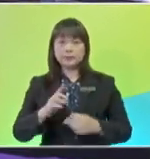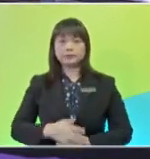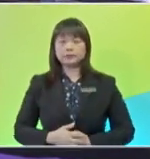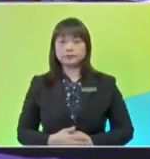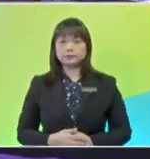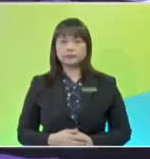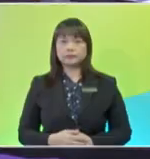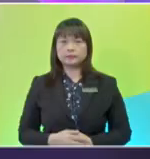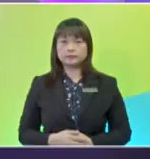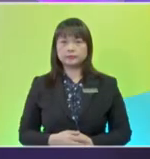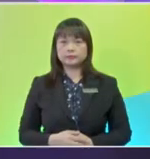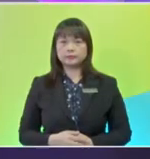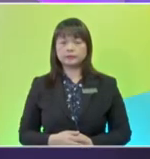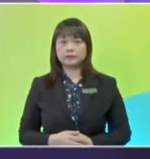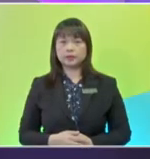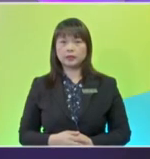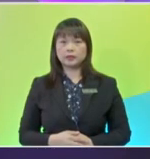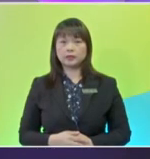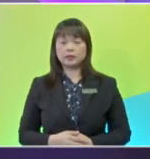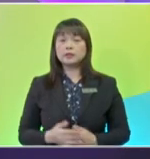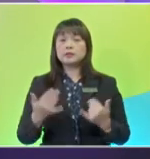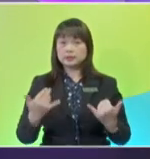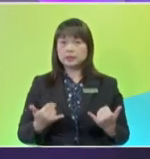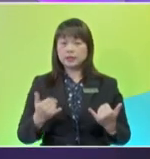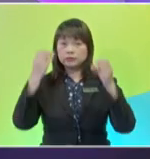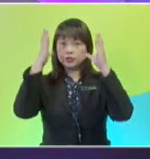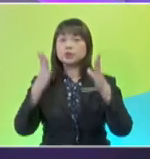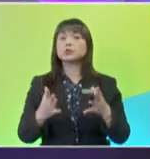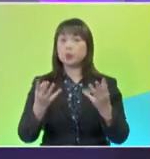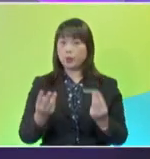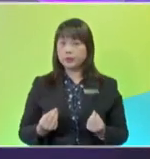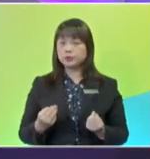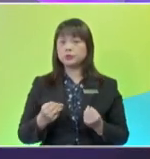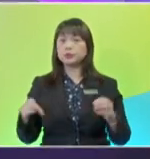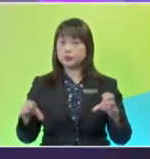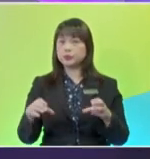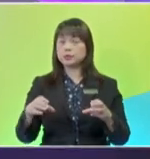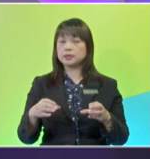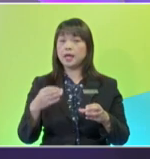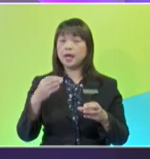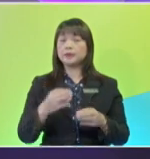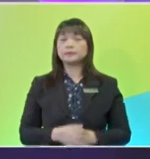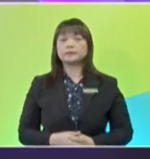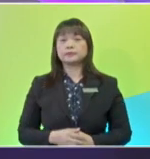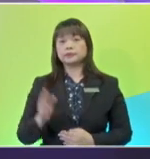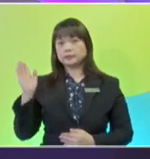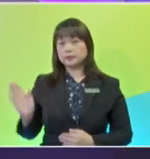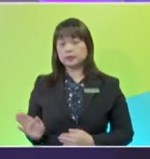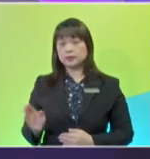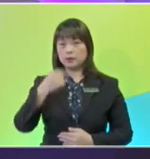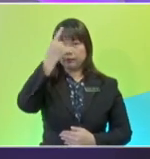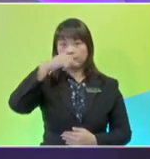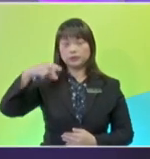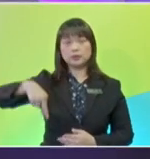Okay? So now, I would like you to fill in the blanks here. Okay. Okay, so for rotation and revolution, okay, is it the same,